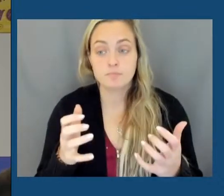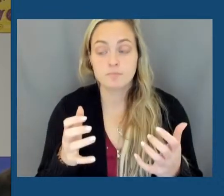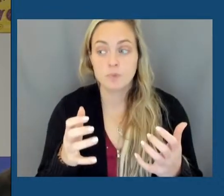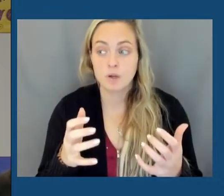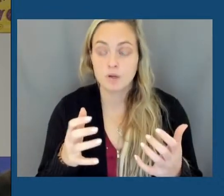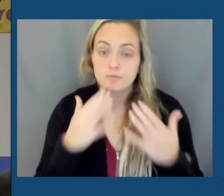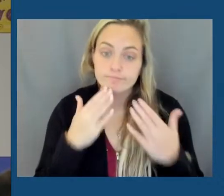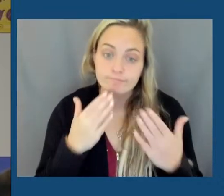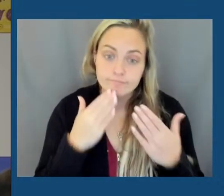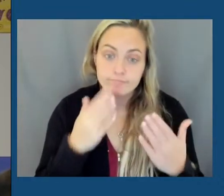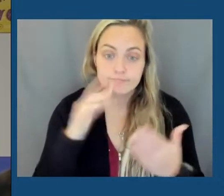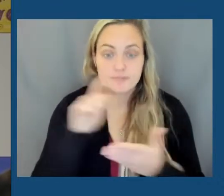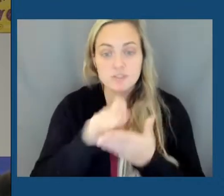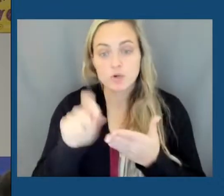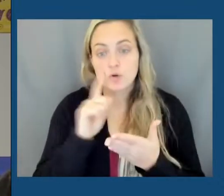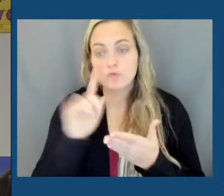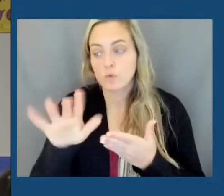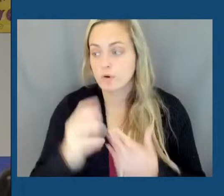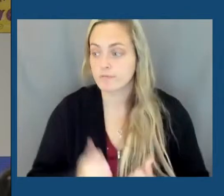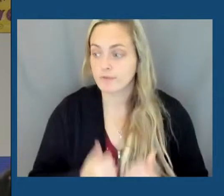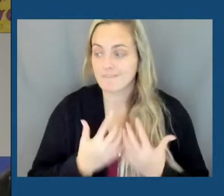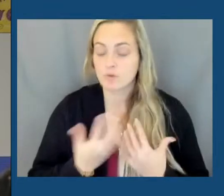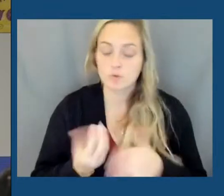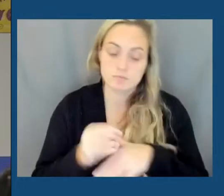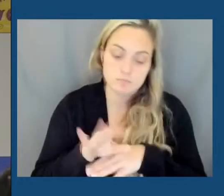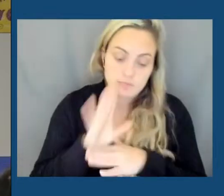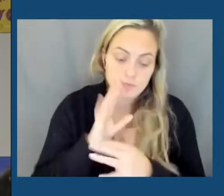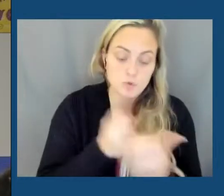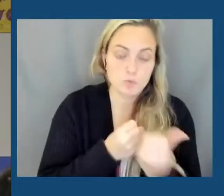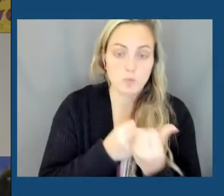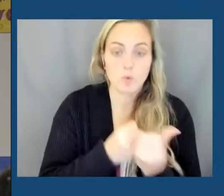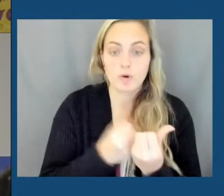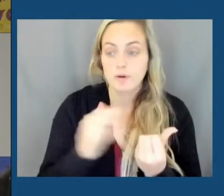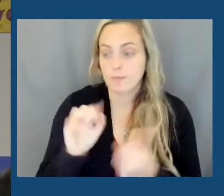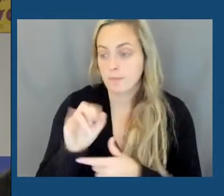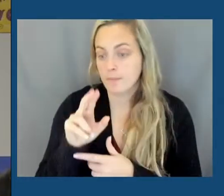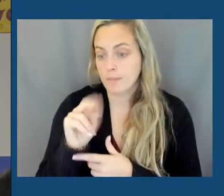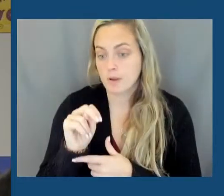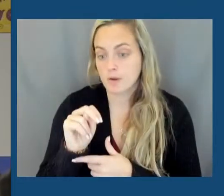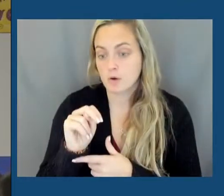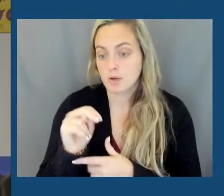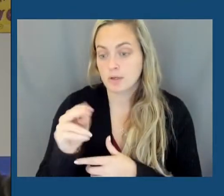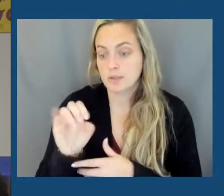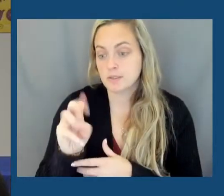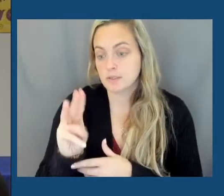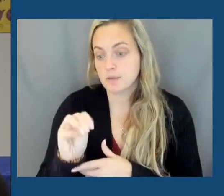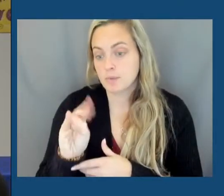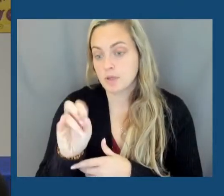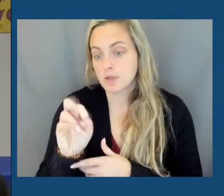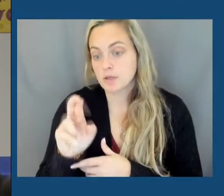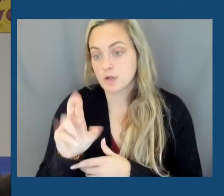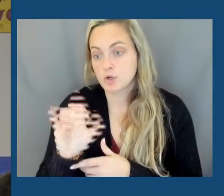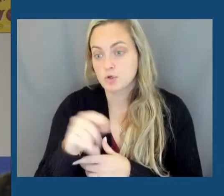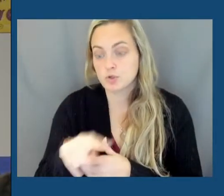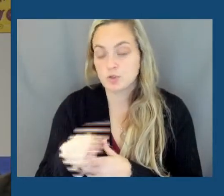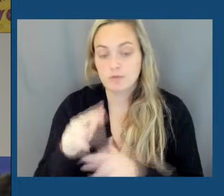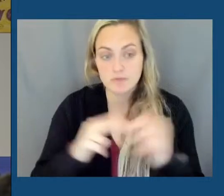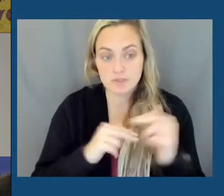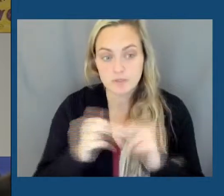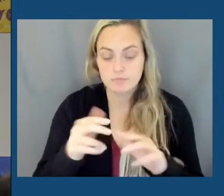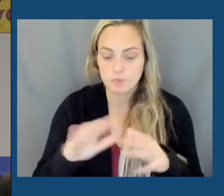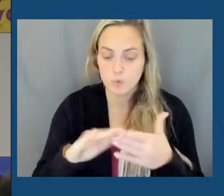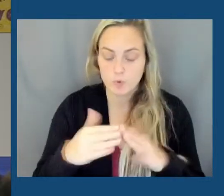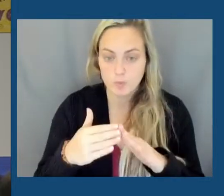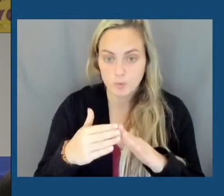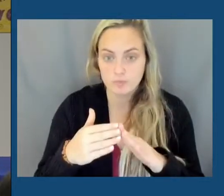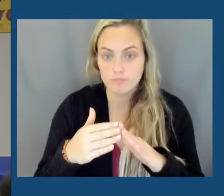the Secretary for her influence and support in bringing the Micron semiconductor chip facility into our community and the